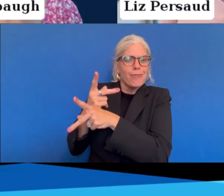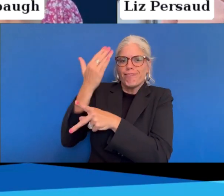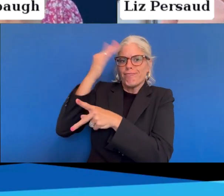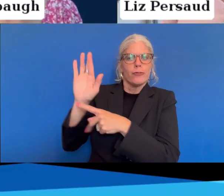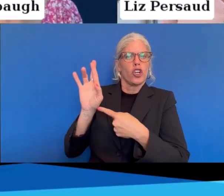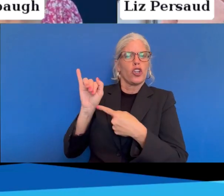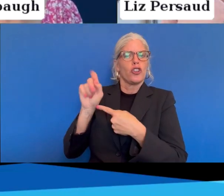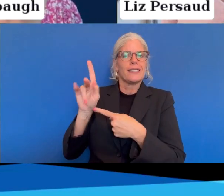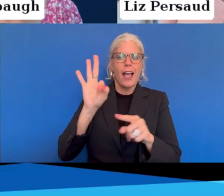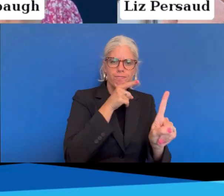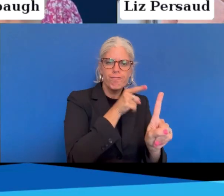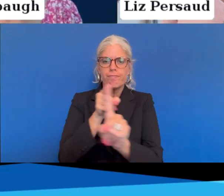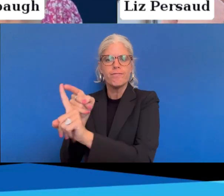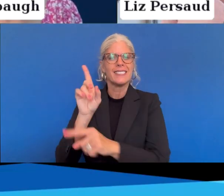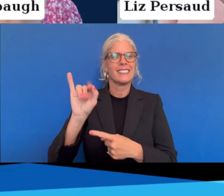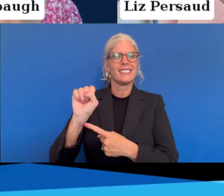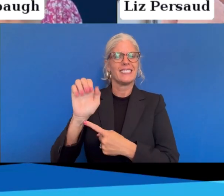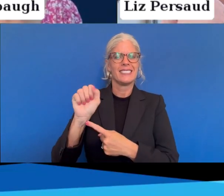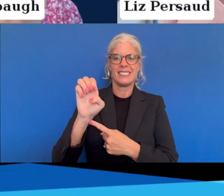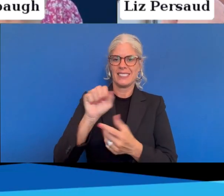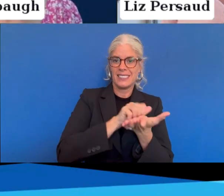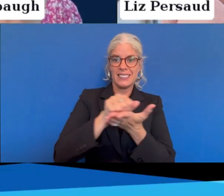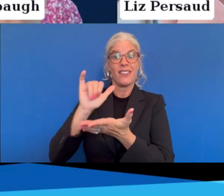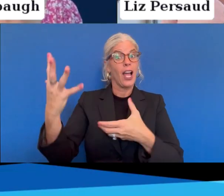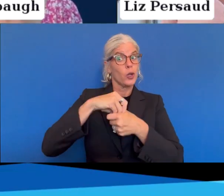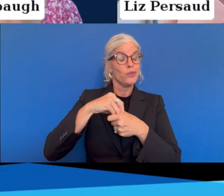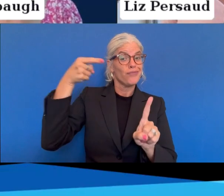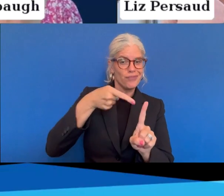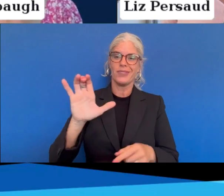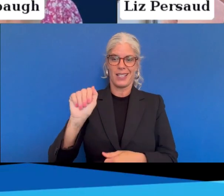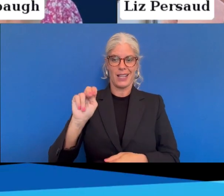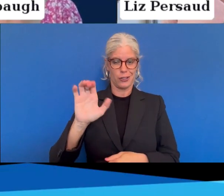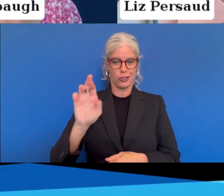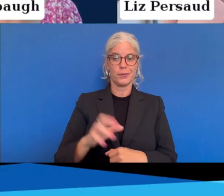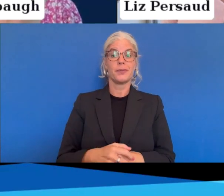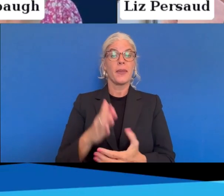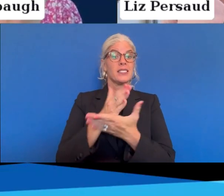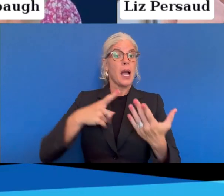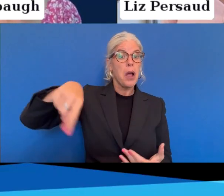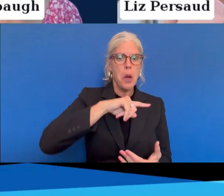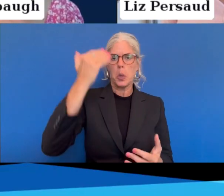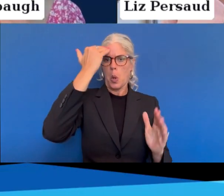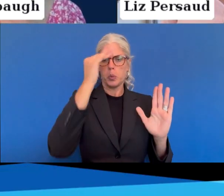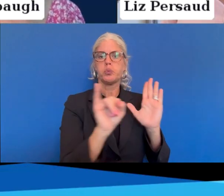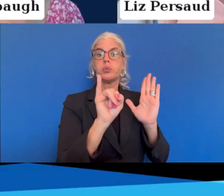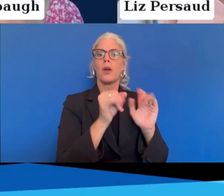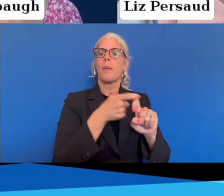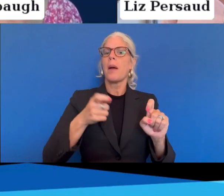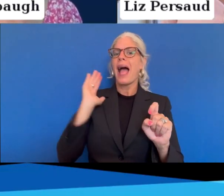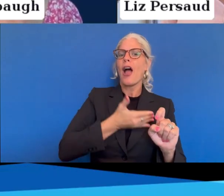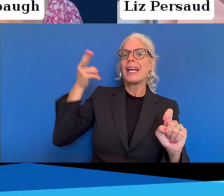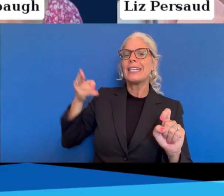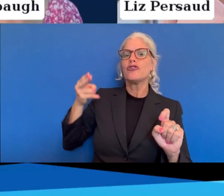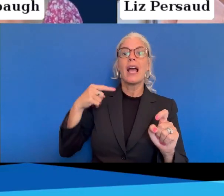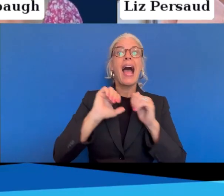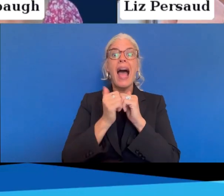some unknown risk of certain diseases, and that includes also cancers. And some of us are able to